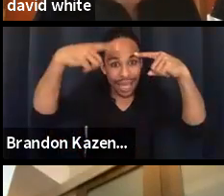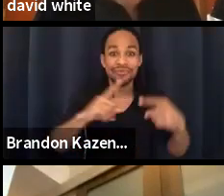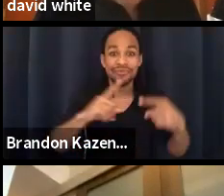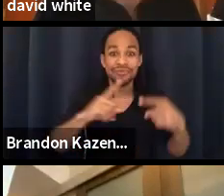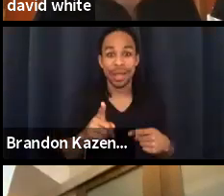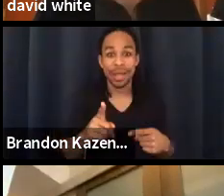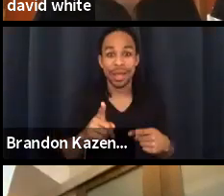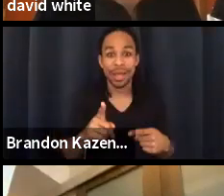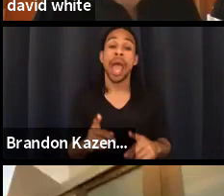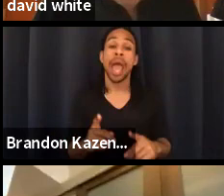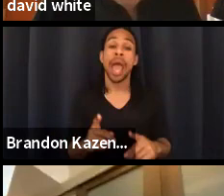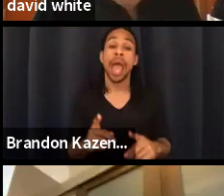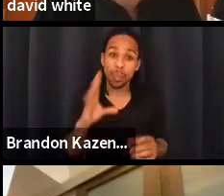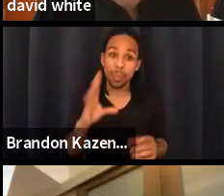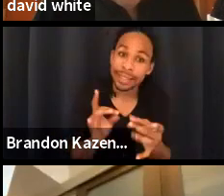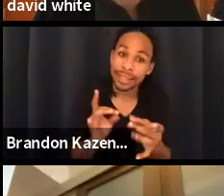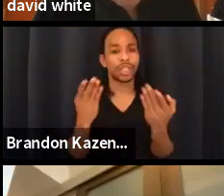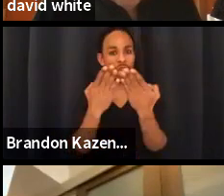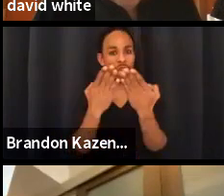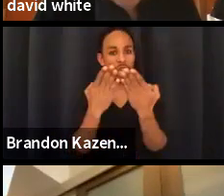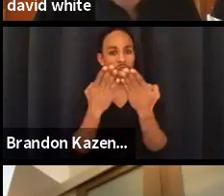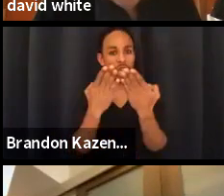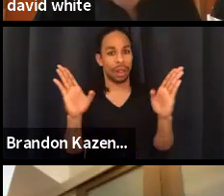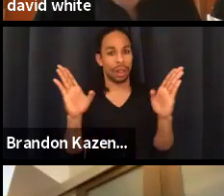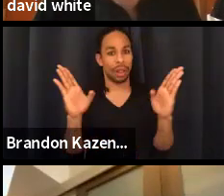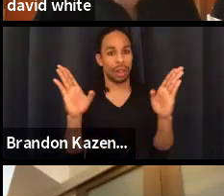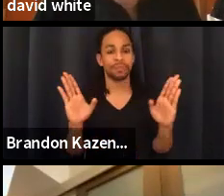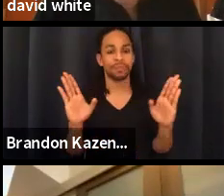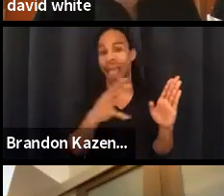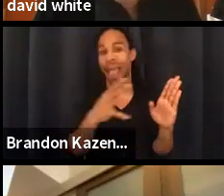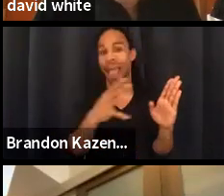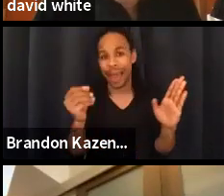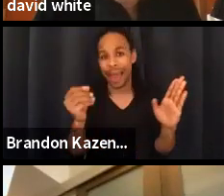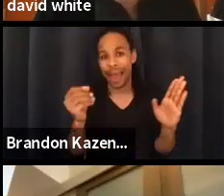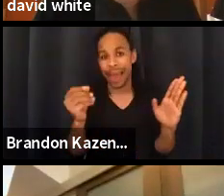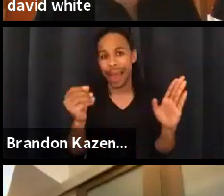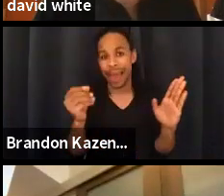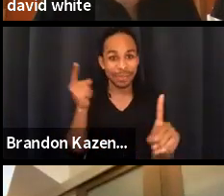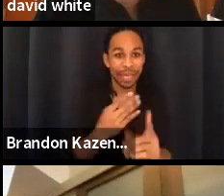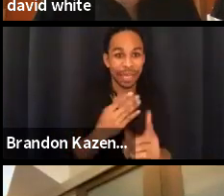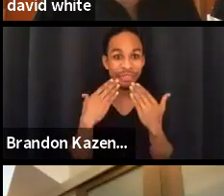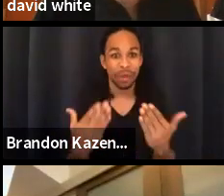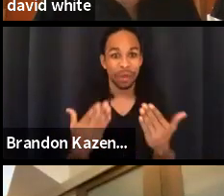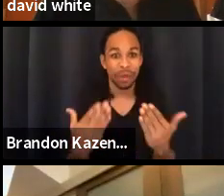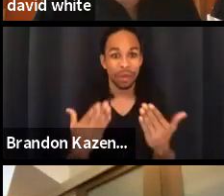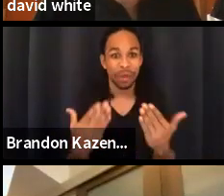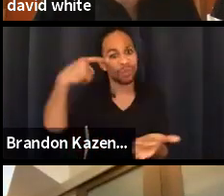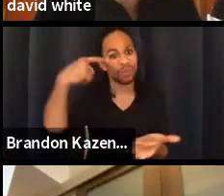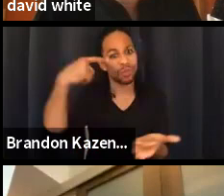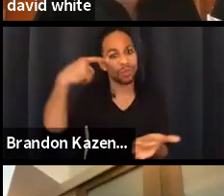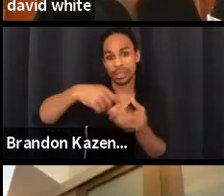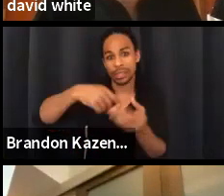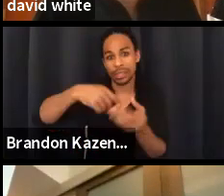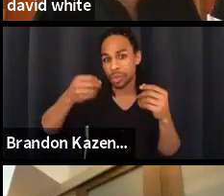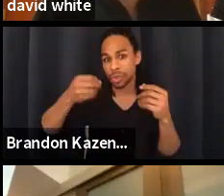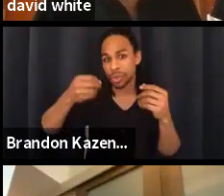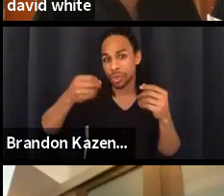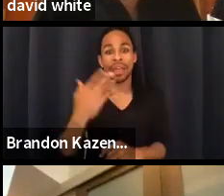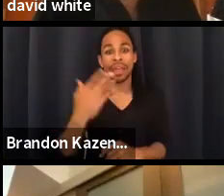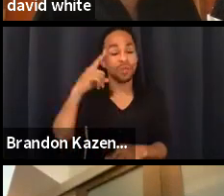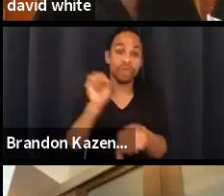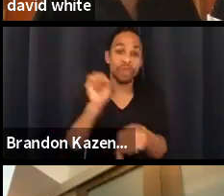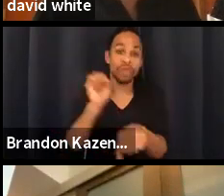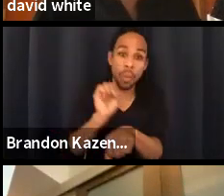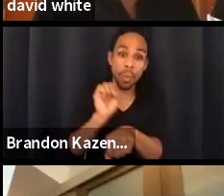say just a general and specific thank you for this opportunity. Thank you for the work that we have